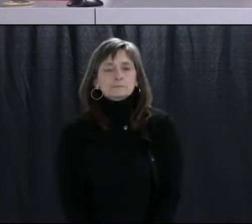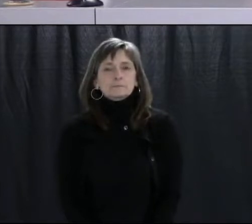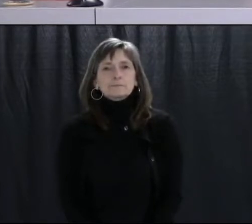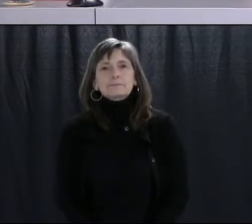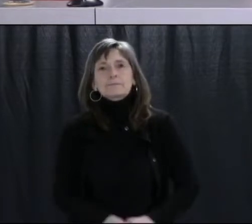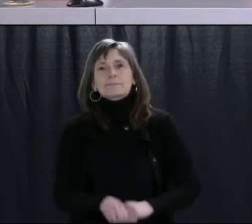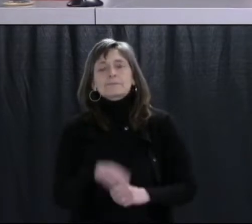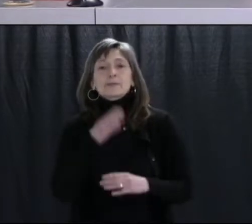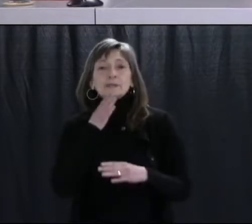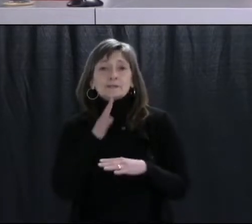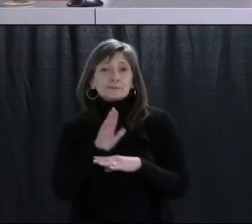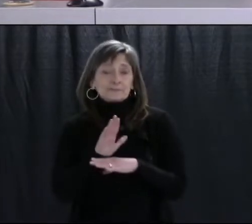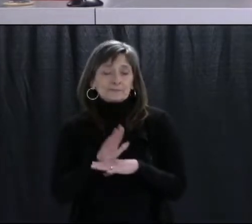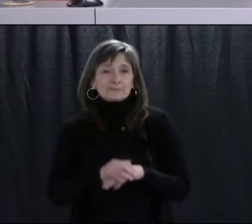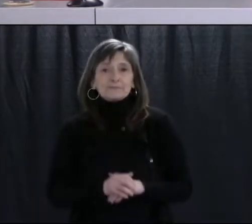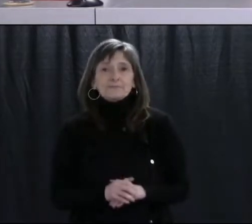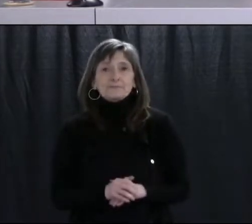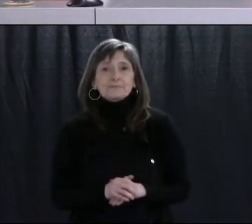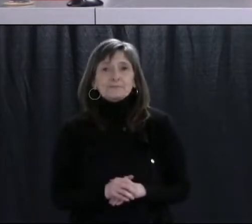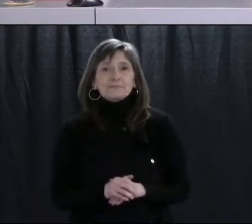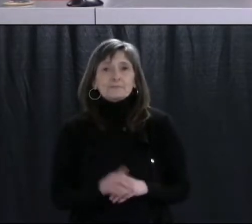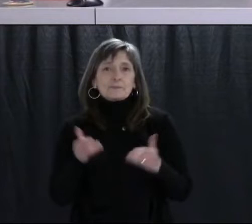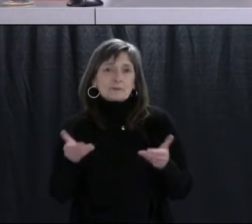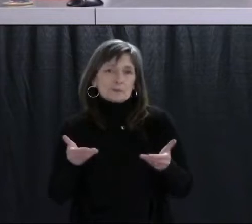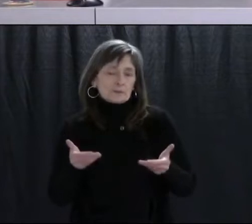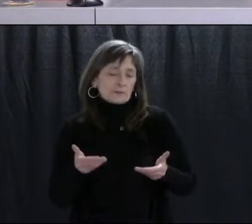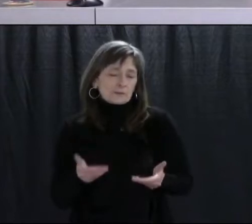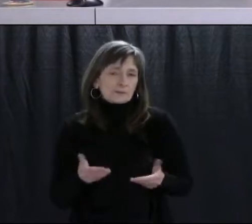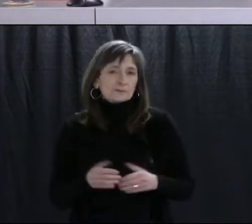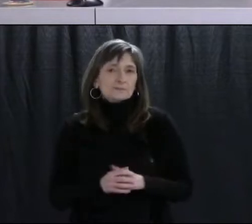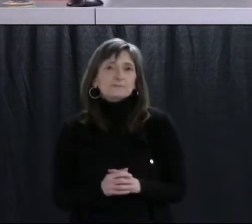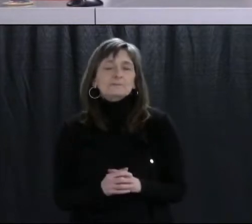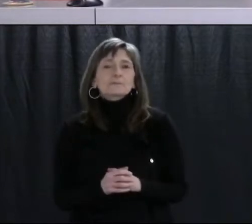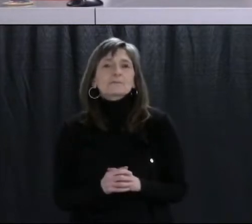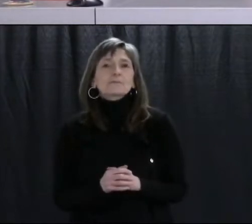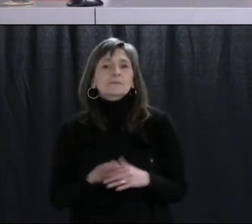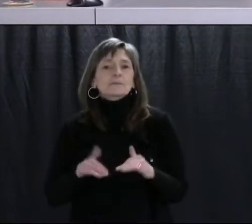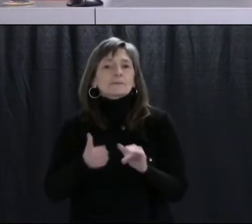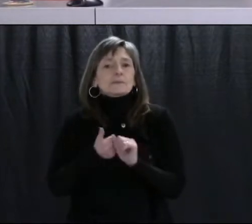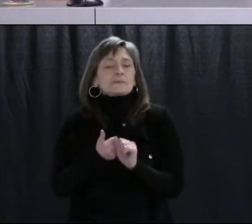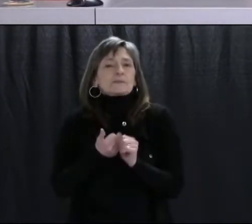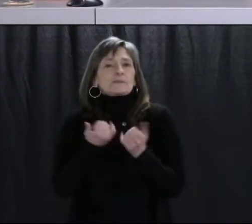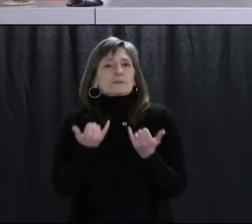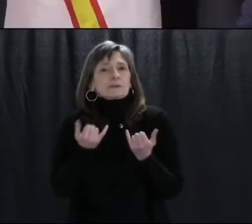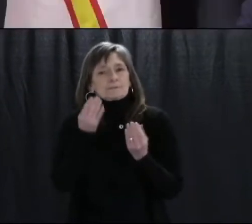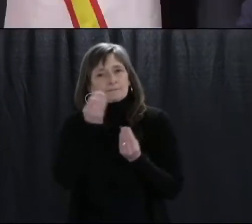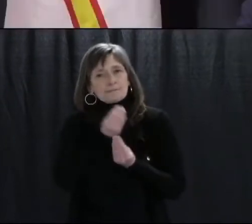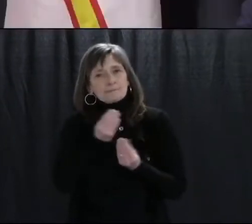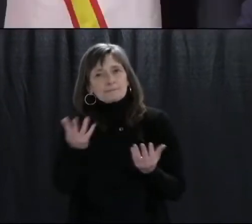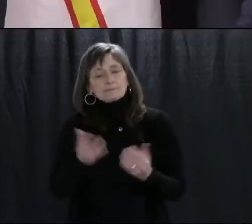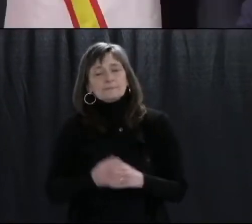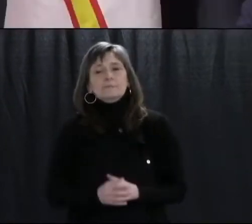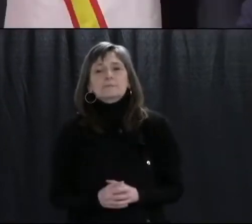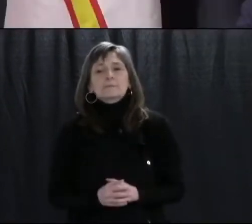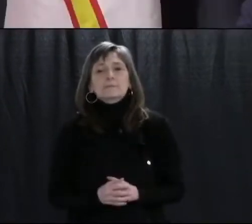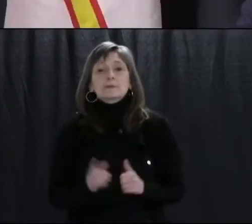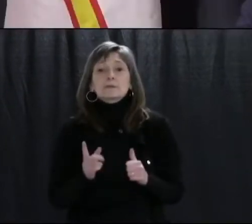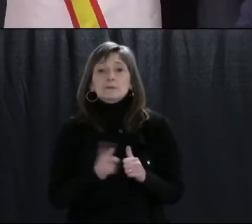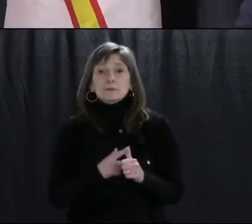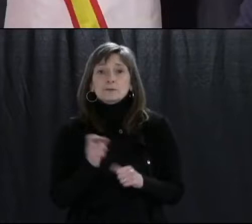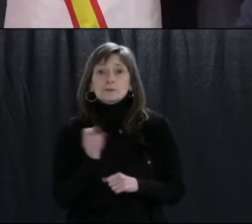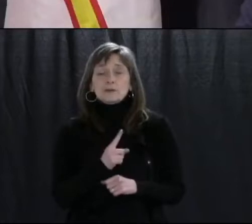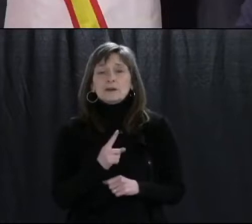Good evening, everyone, and I want to welcome you to the update today. We will begin by asking